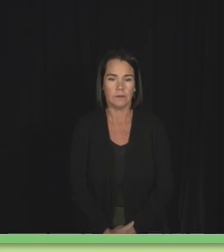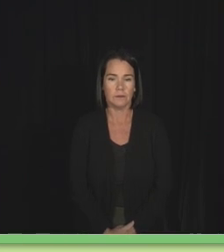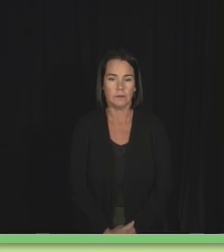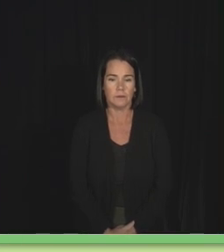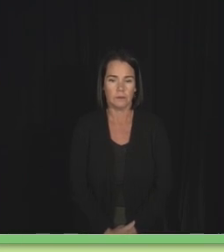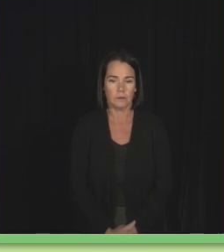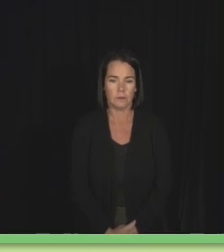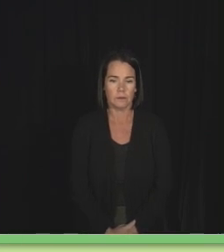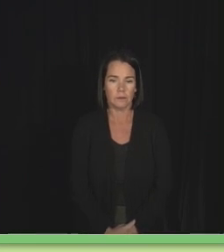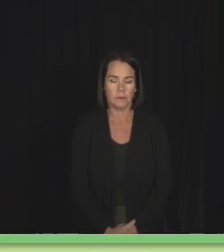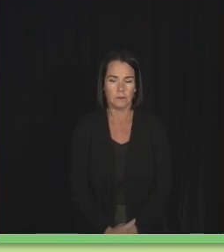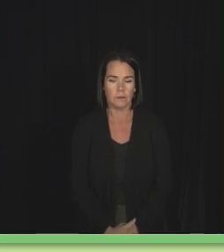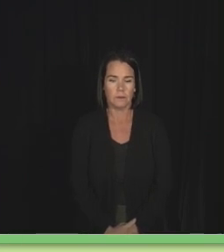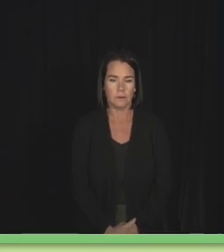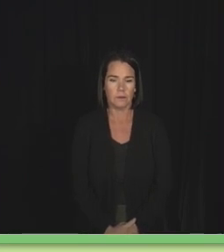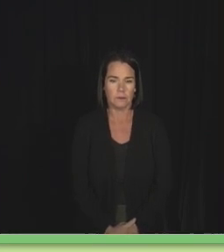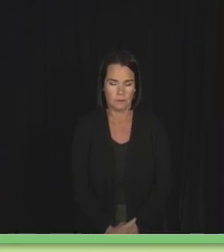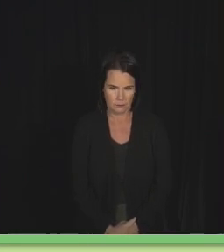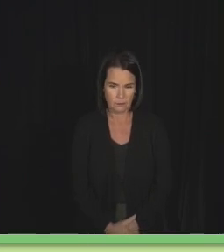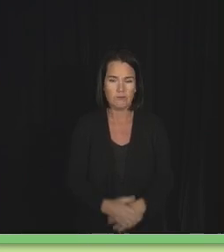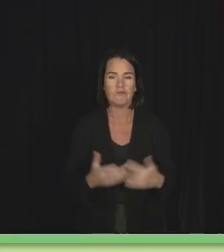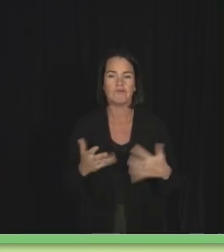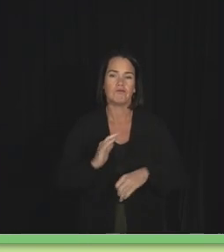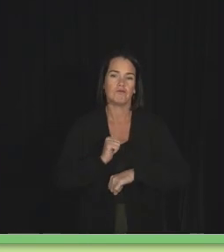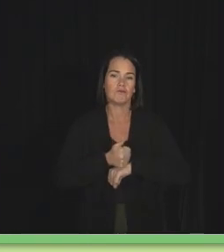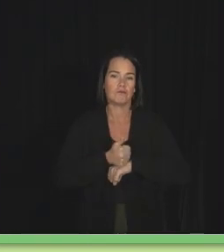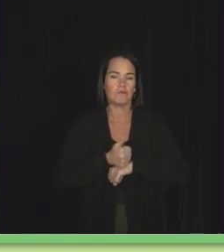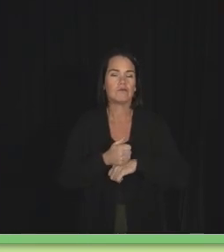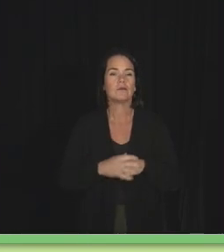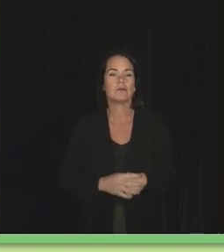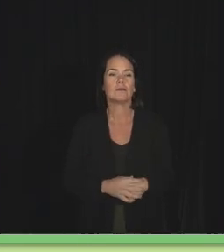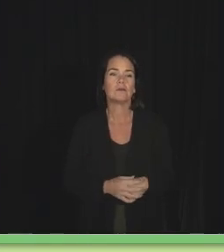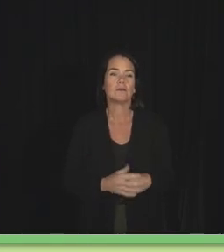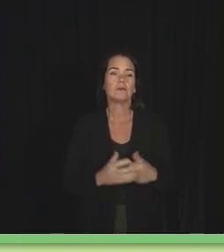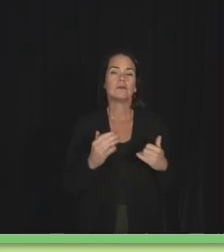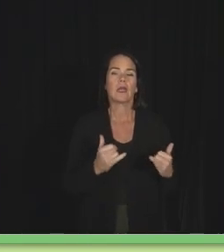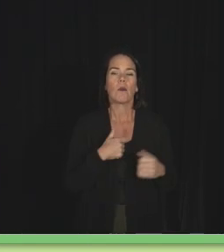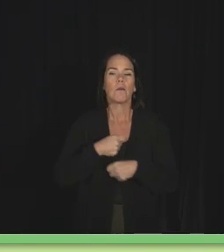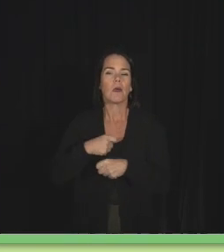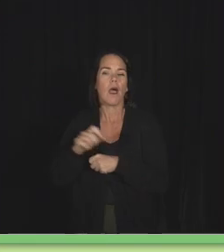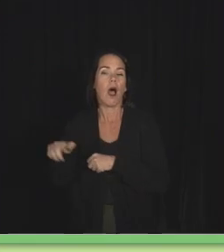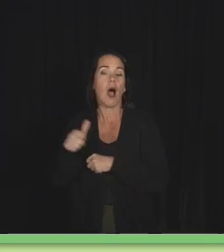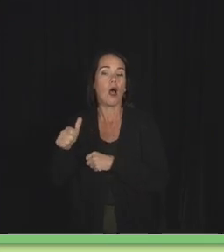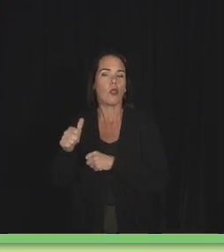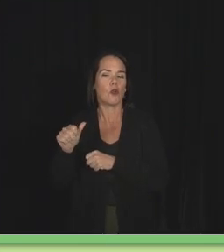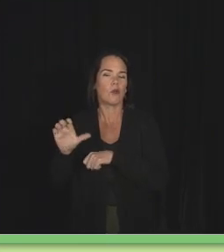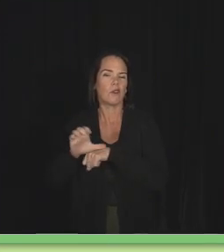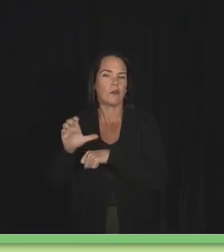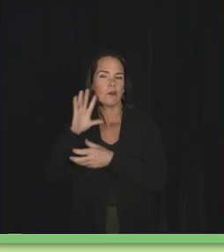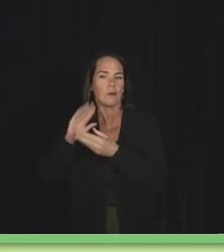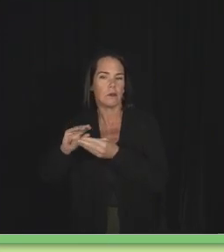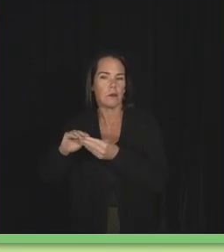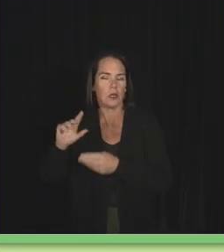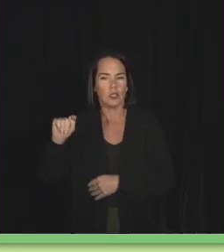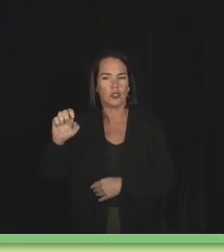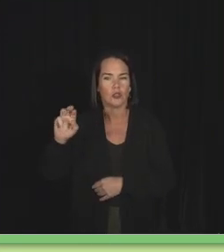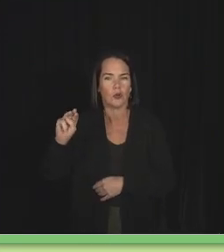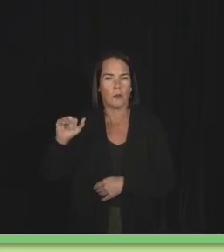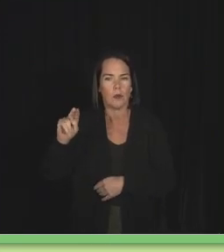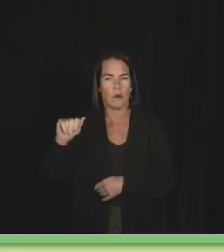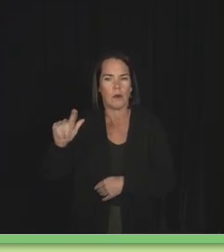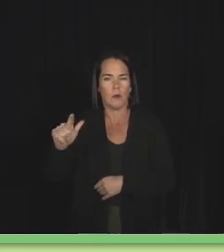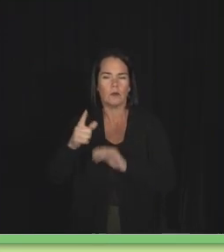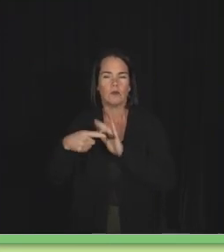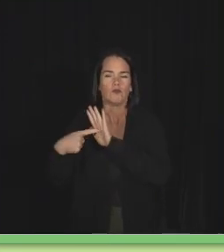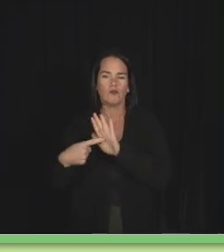Now it's created. Now I want to create another terminal to simulate some load